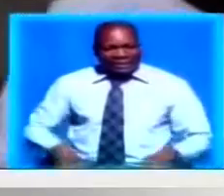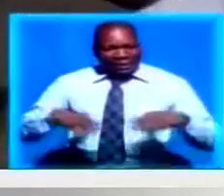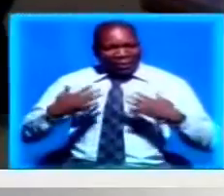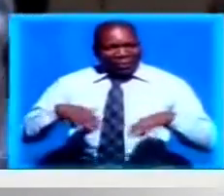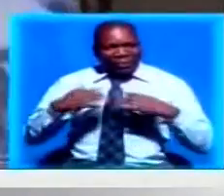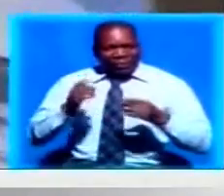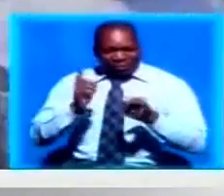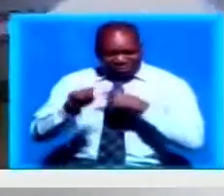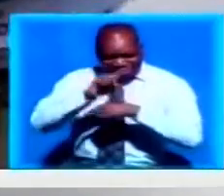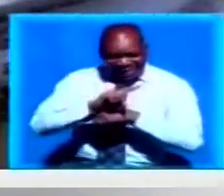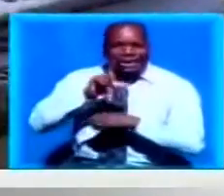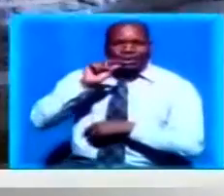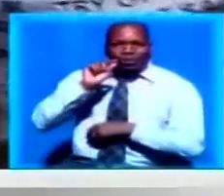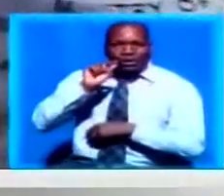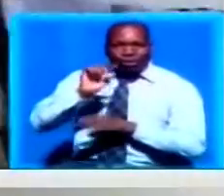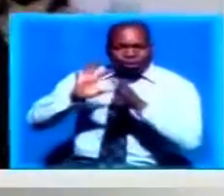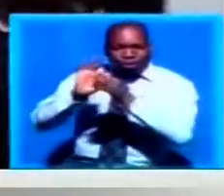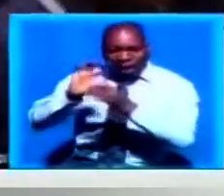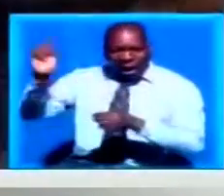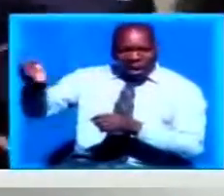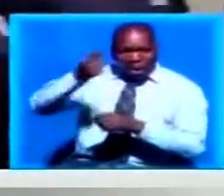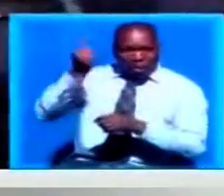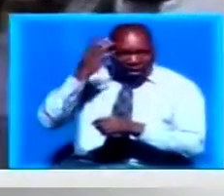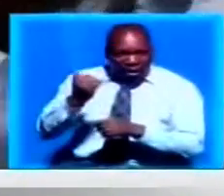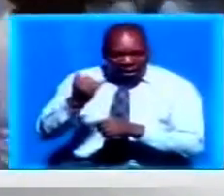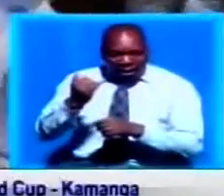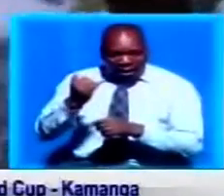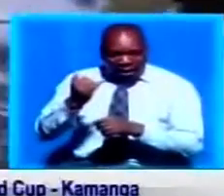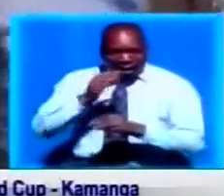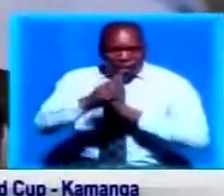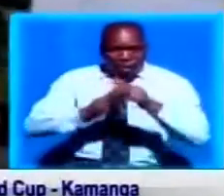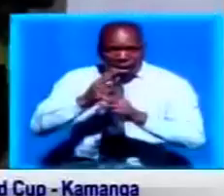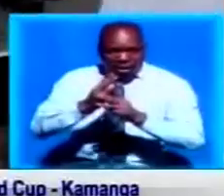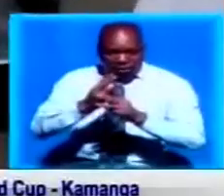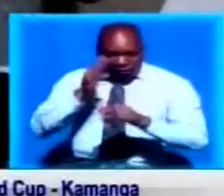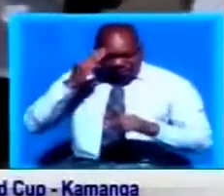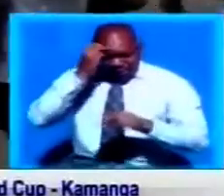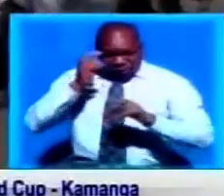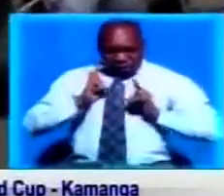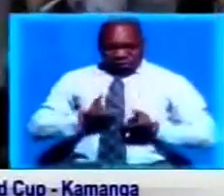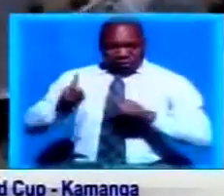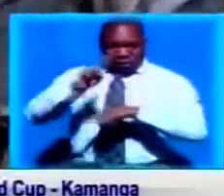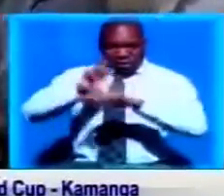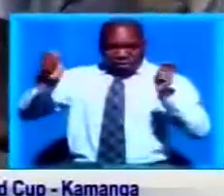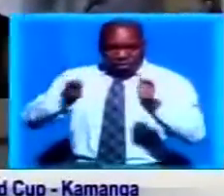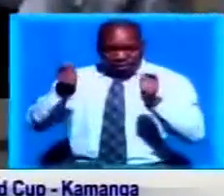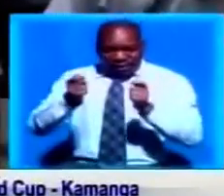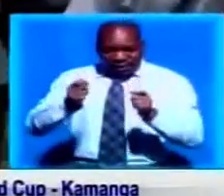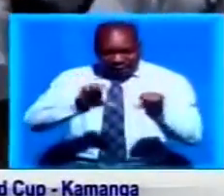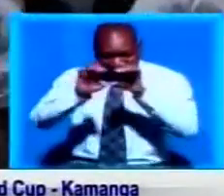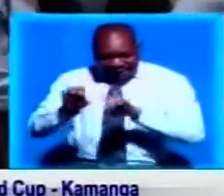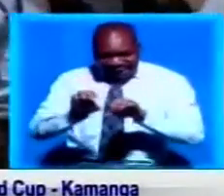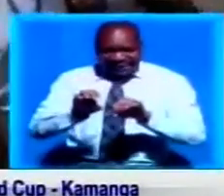of the globe in commemorating the World Mental Health Day. Acting Livingstone District Commissioner Harriet Kawina graced the event